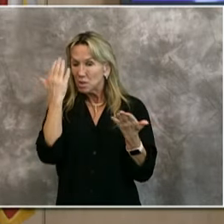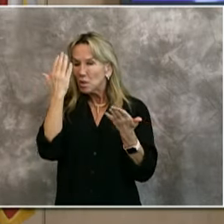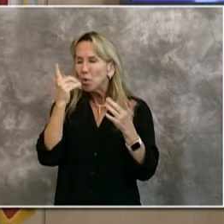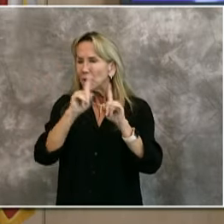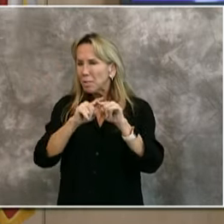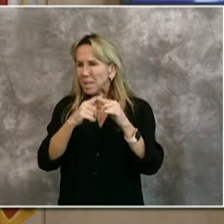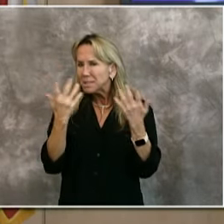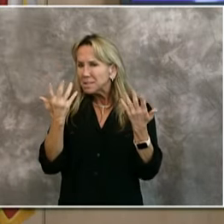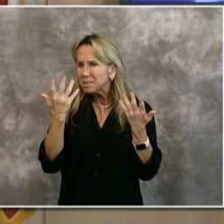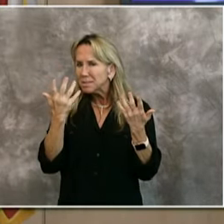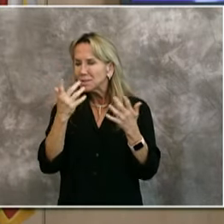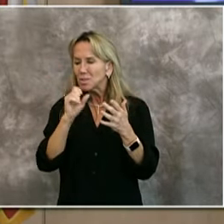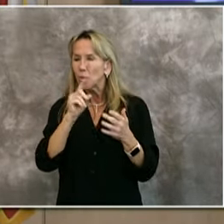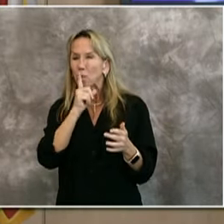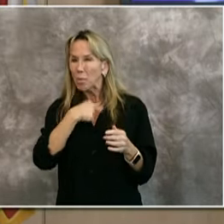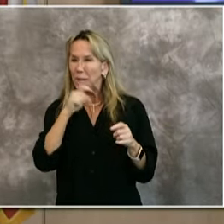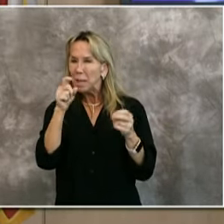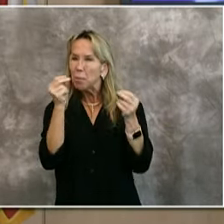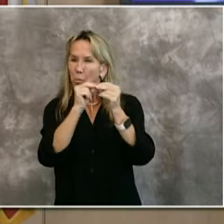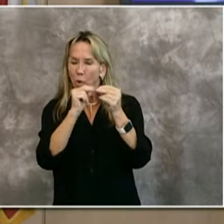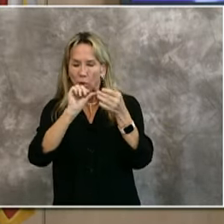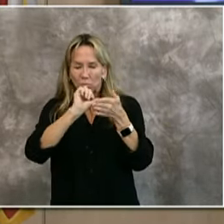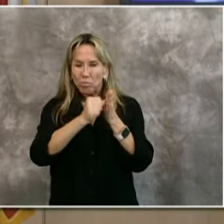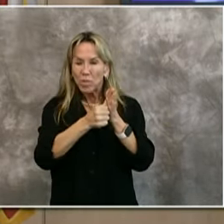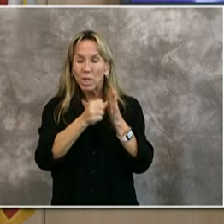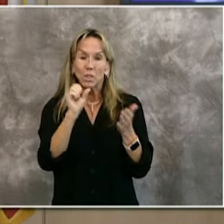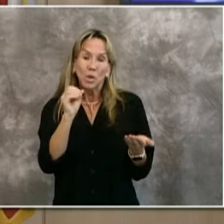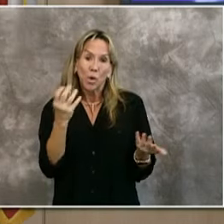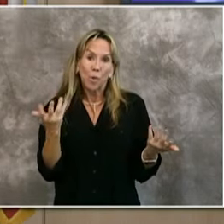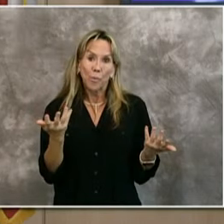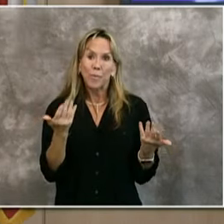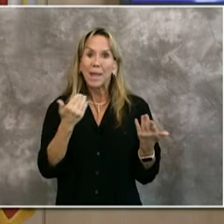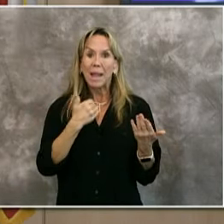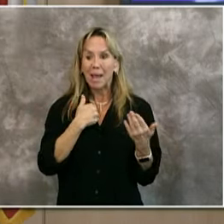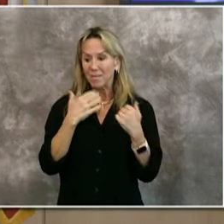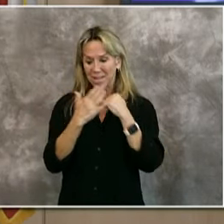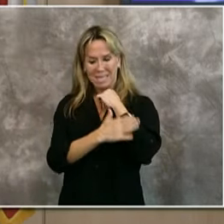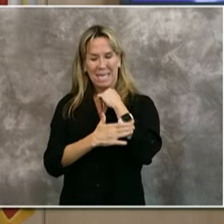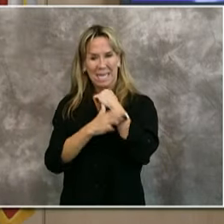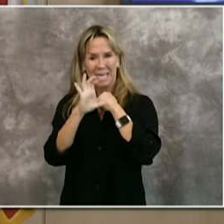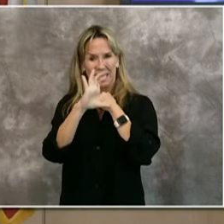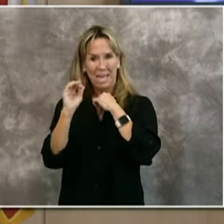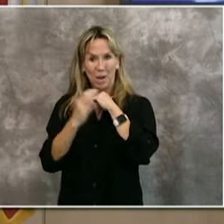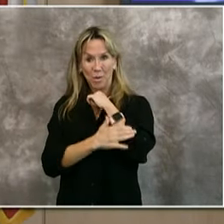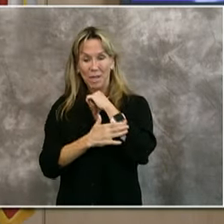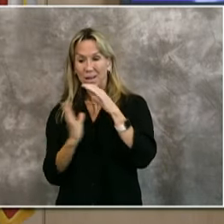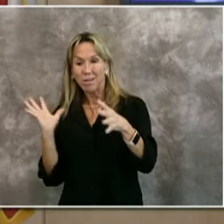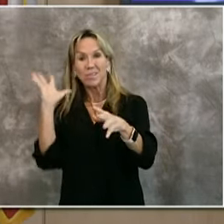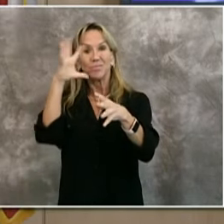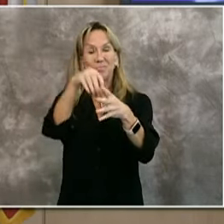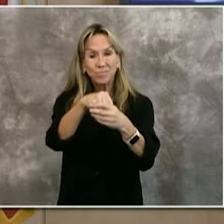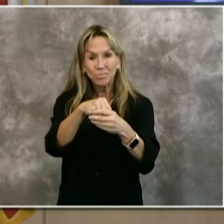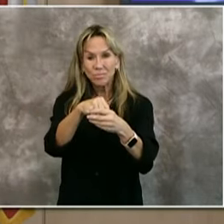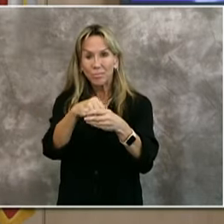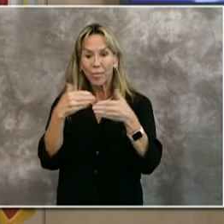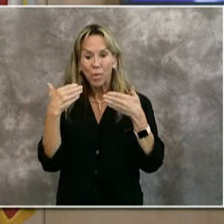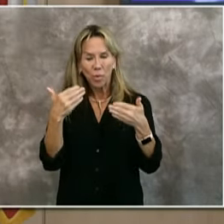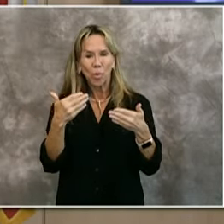inside these systems. And so really, rather than having the county impose